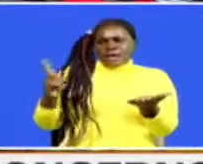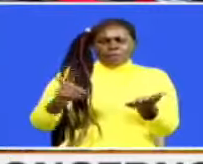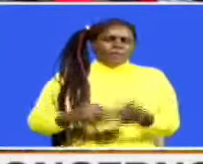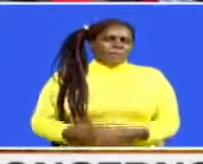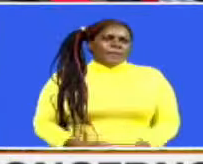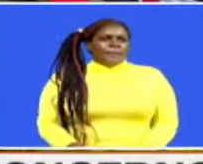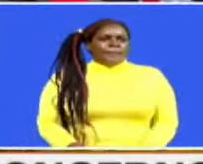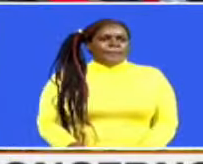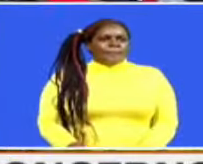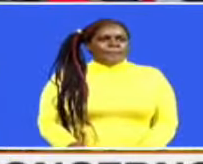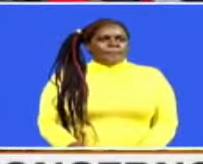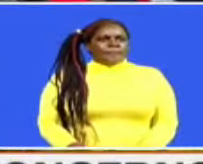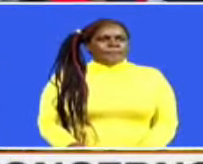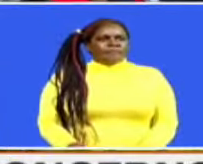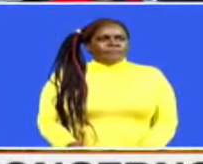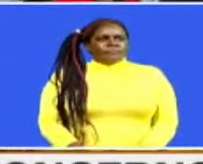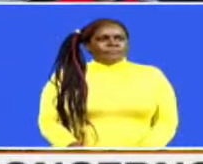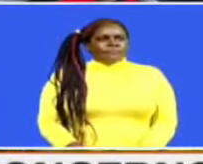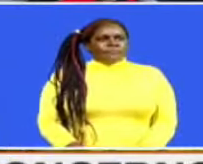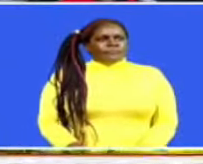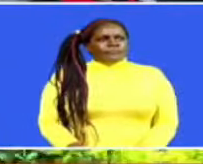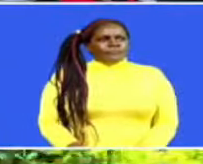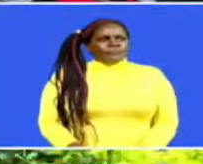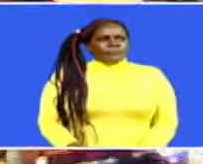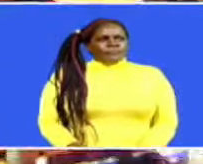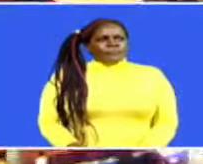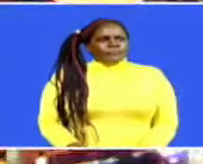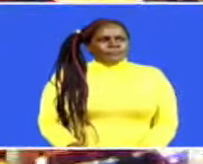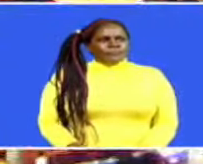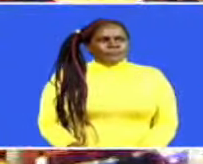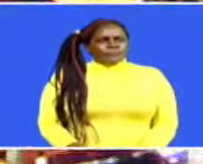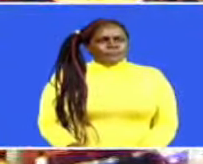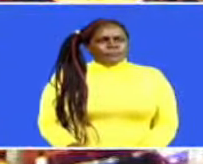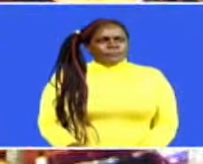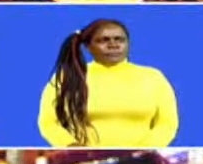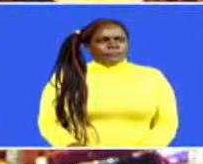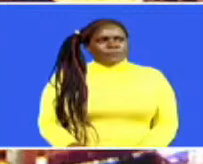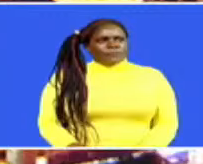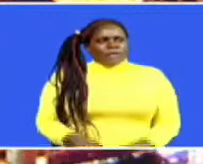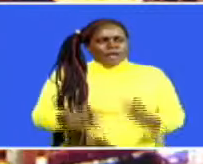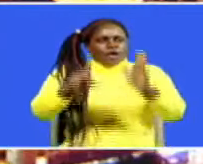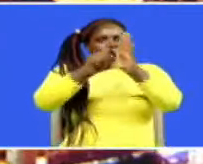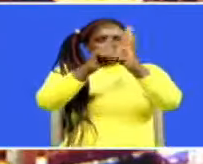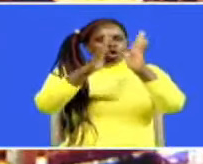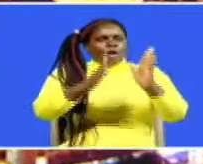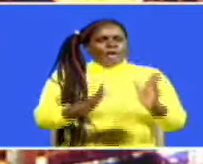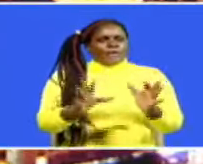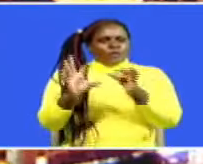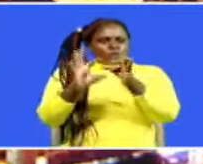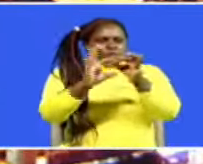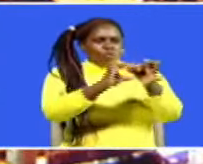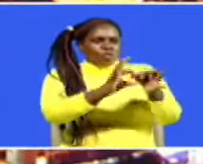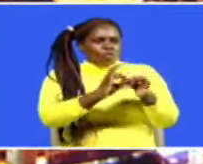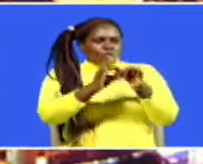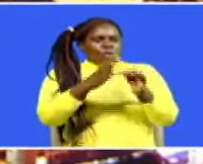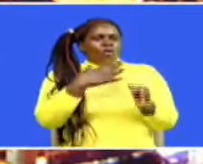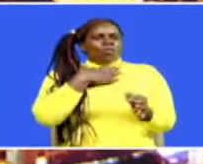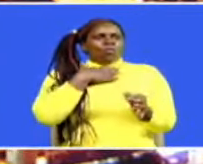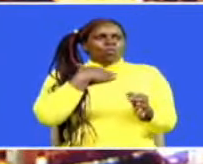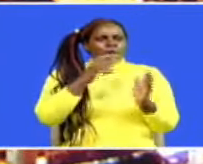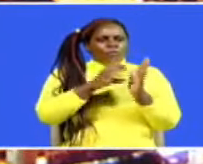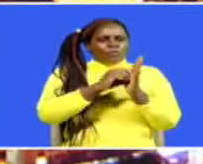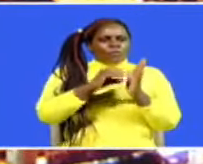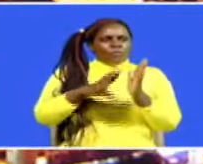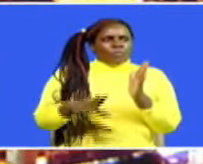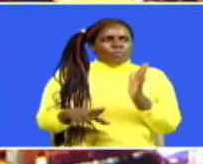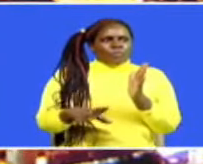David Muthoka, KTN News. Staying with Azimio, lawyers from the coalition are seeking the removal